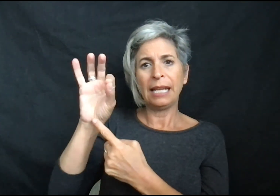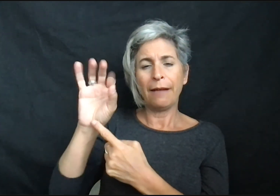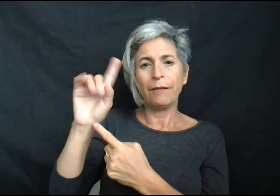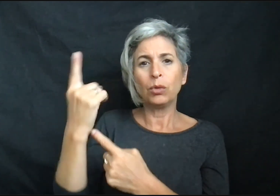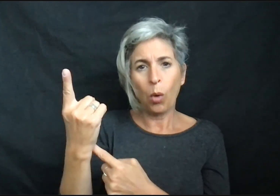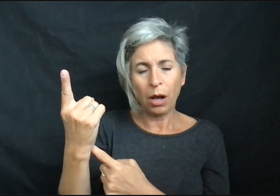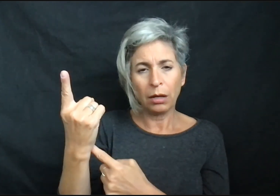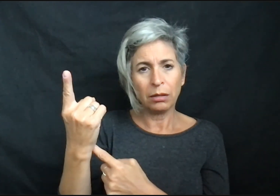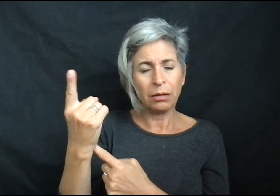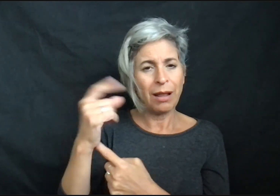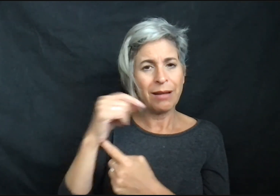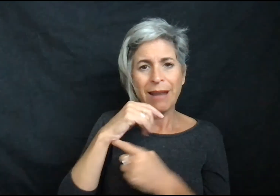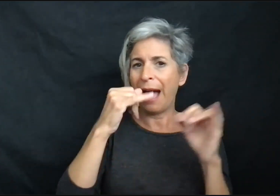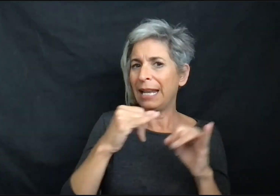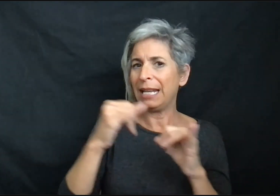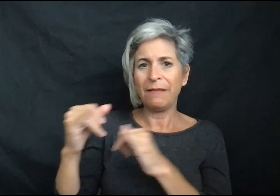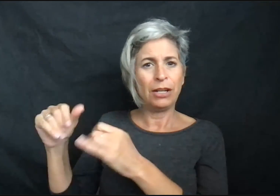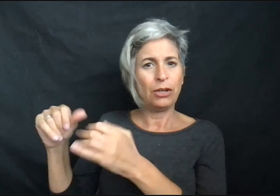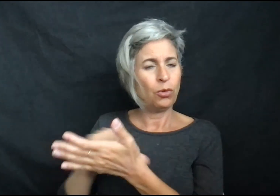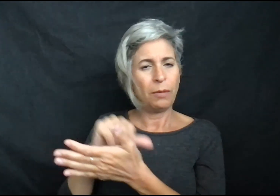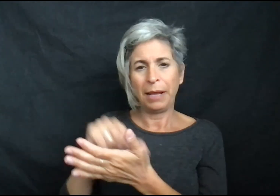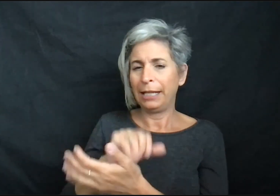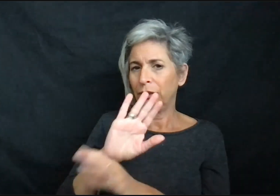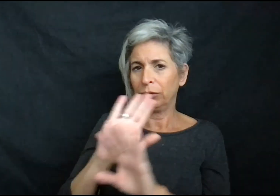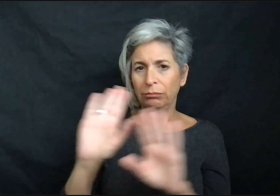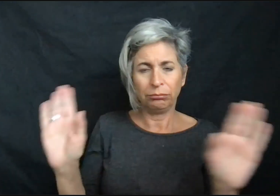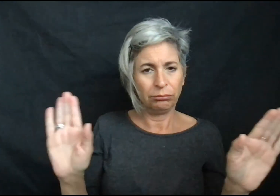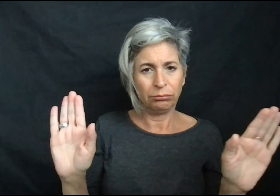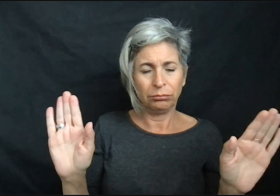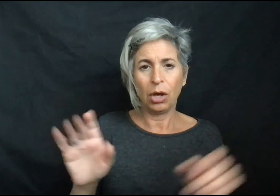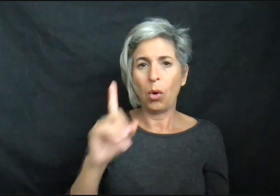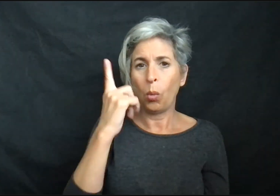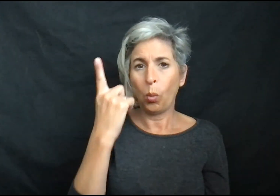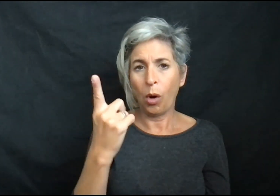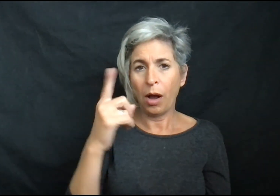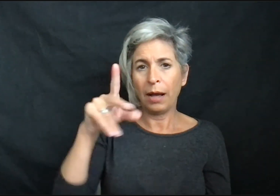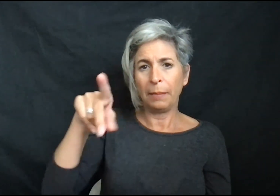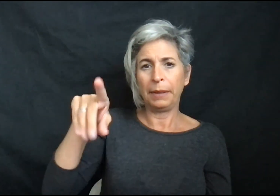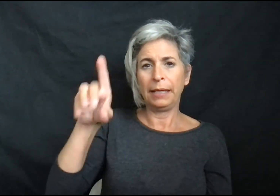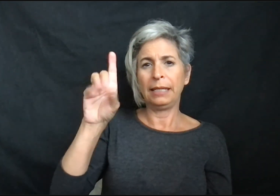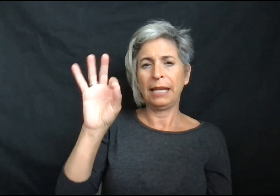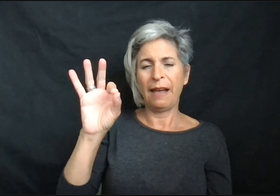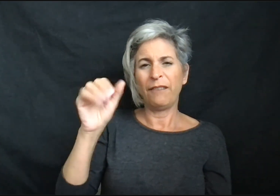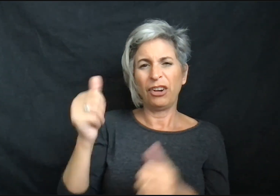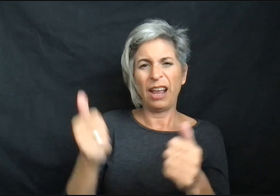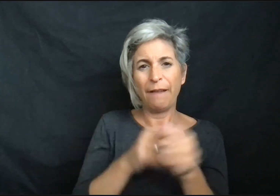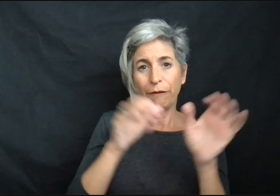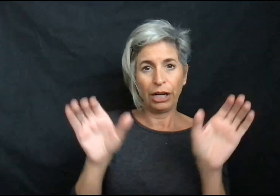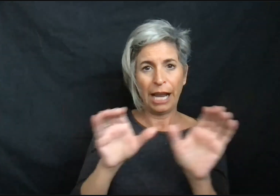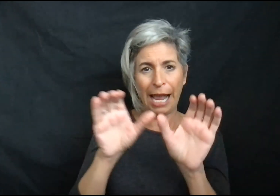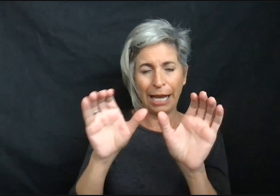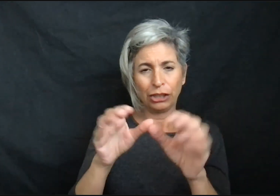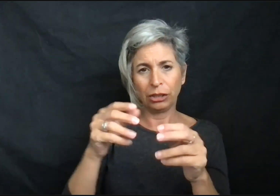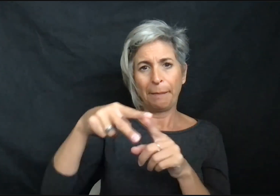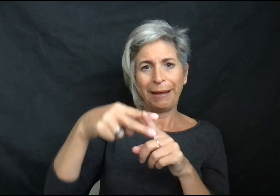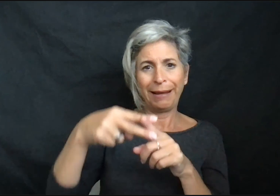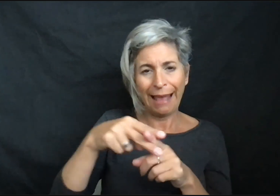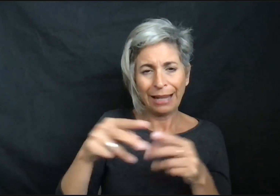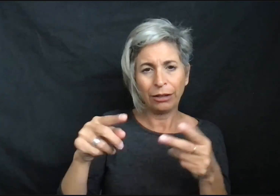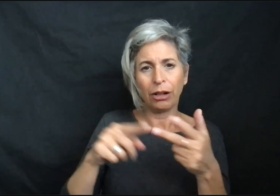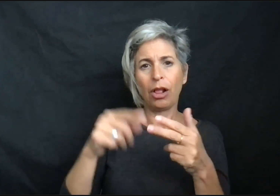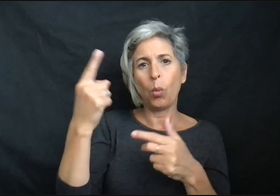not individual pages. Electric, we should have one PDF, and so on. Mechanical, one PDF,